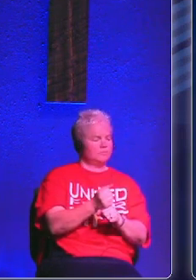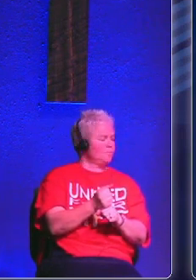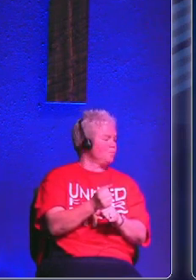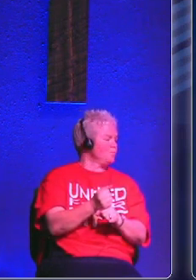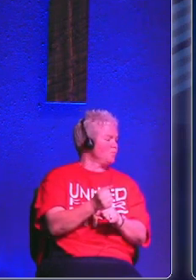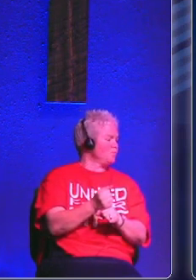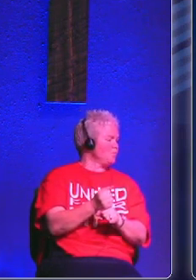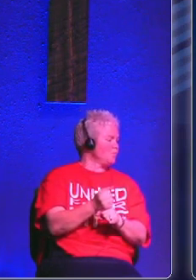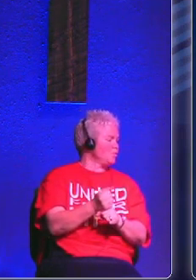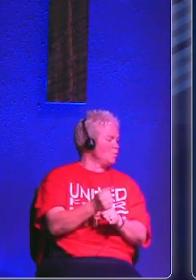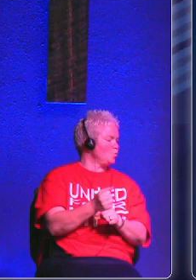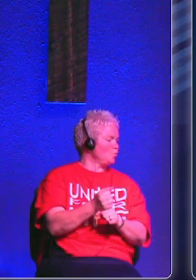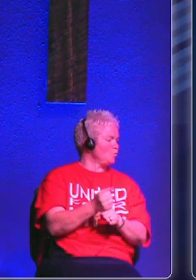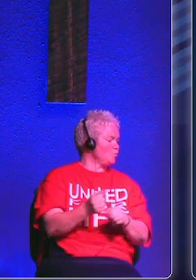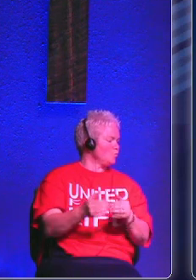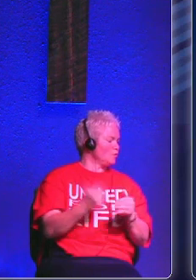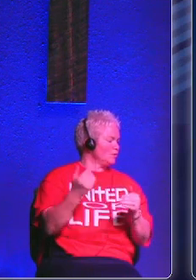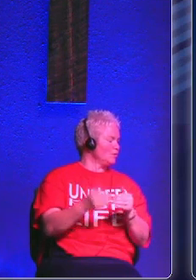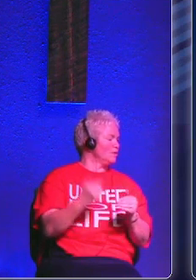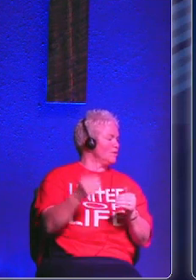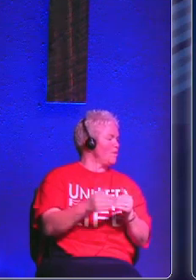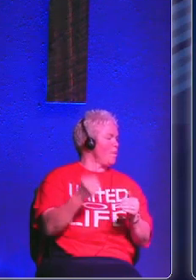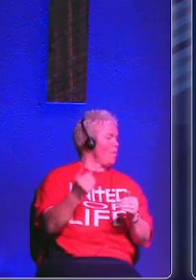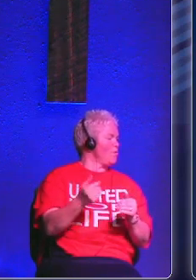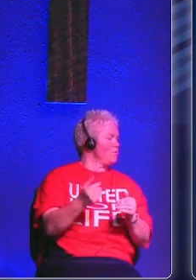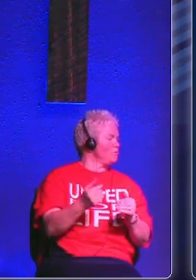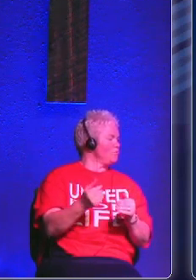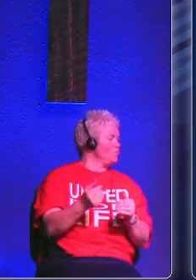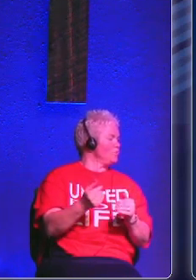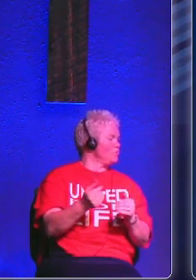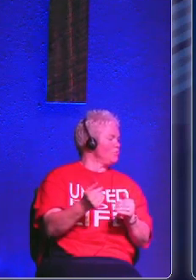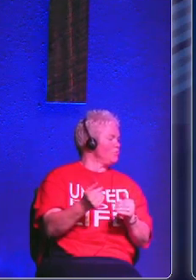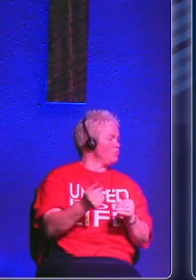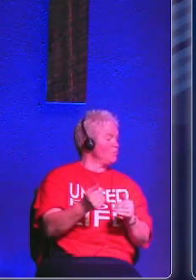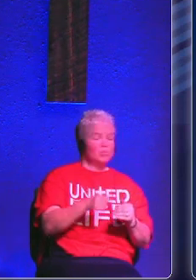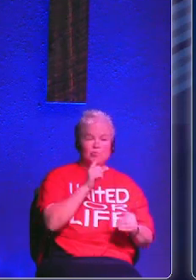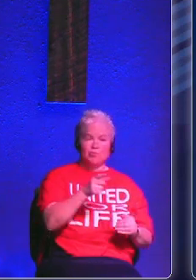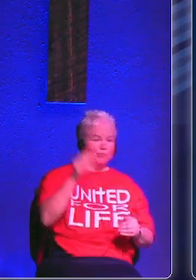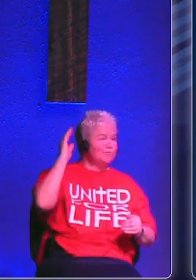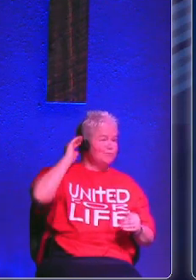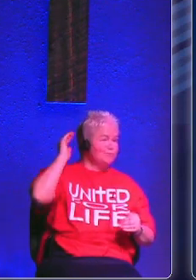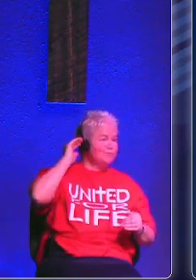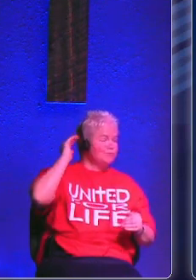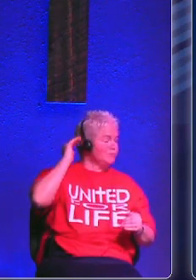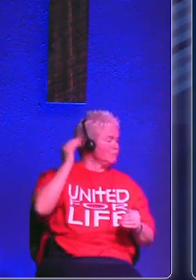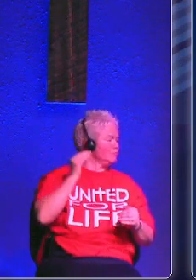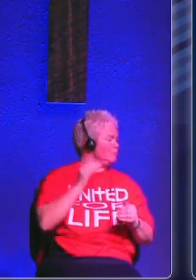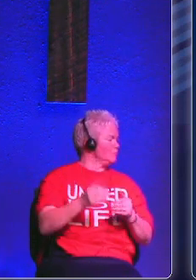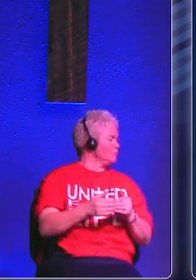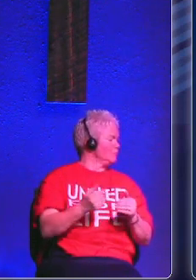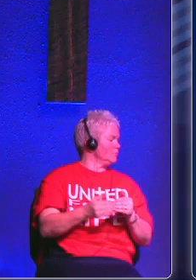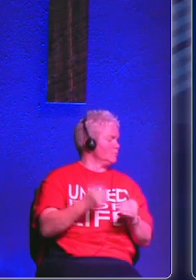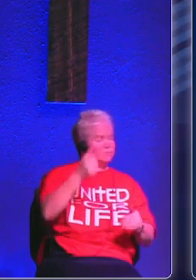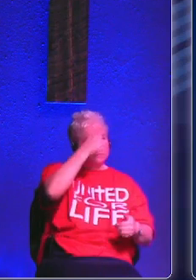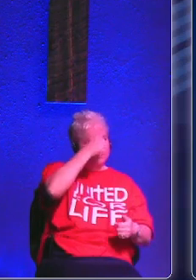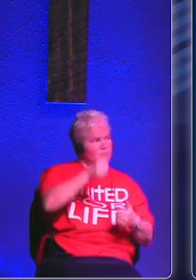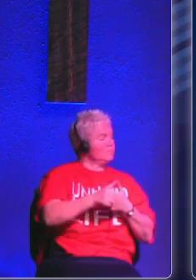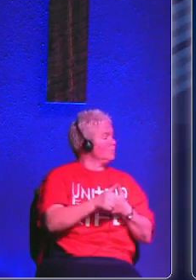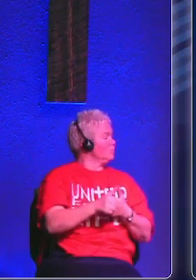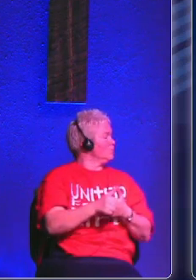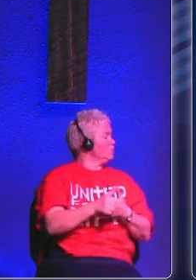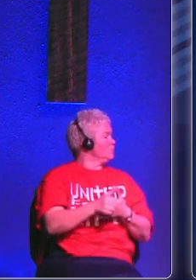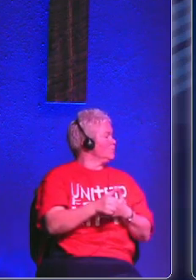excuses. Because it's easy. Haven't you guys been listening? Because it's easy. Hey, you guys